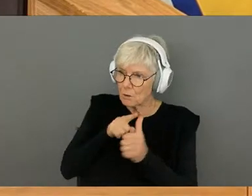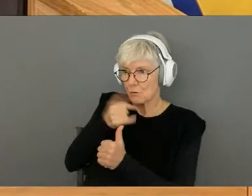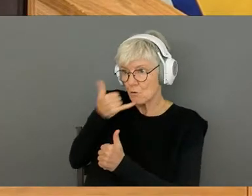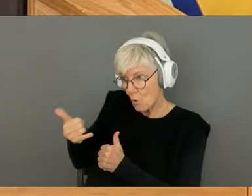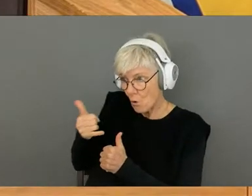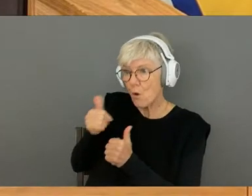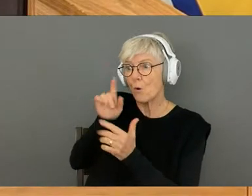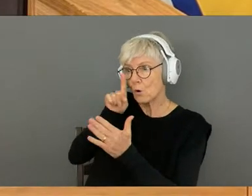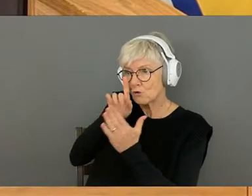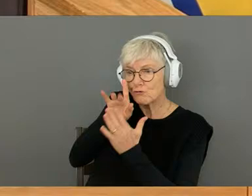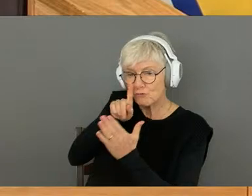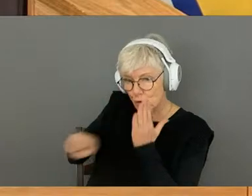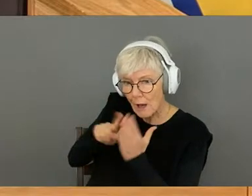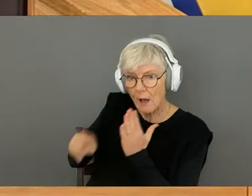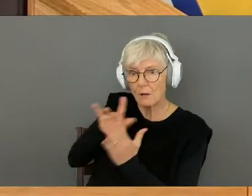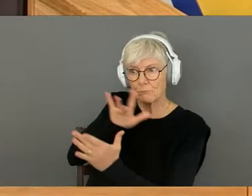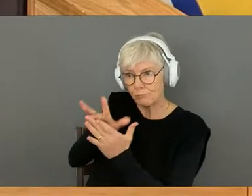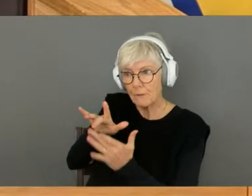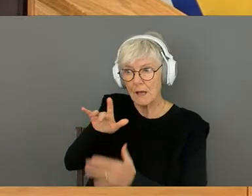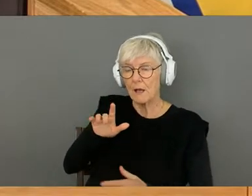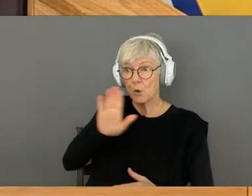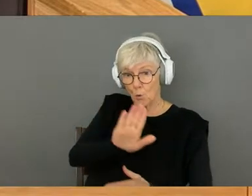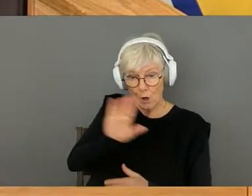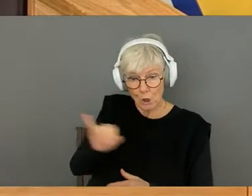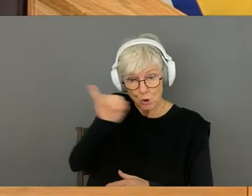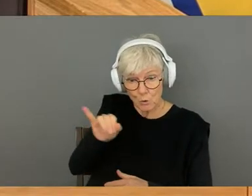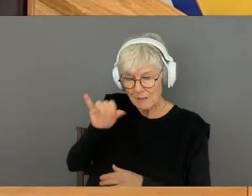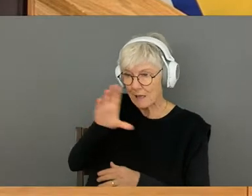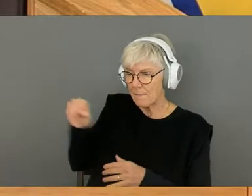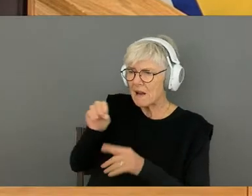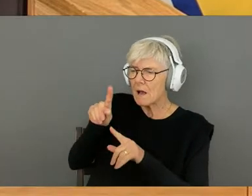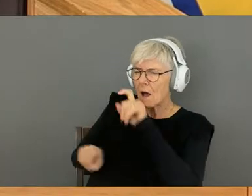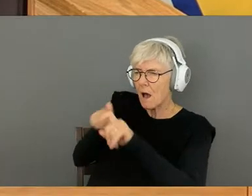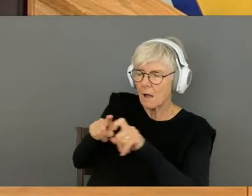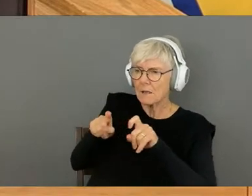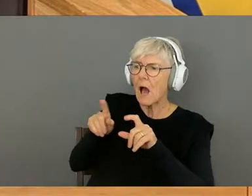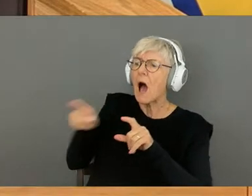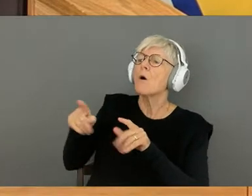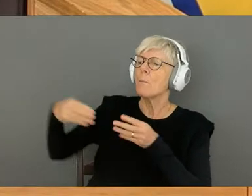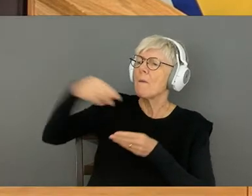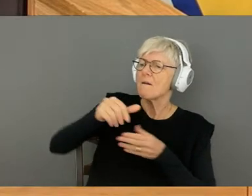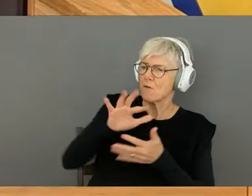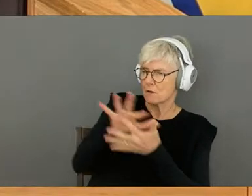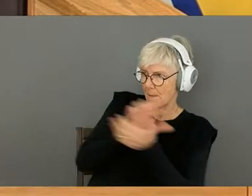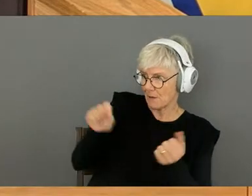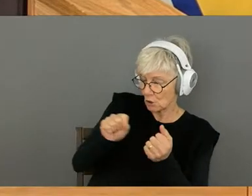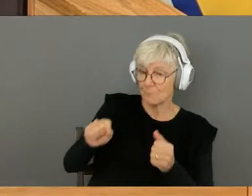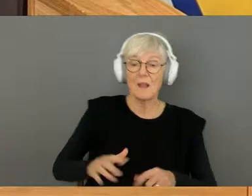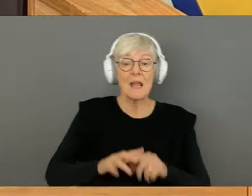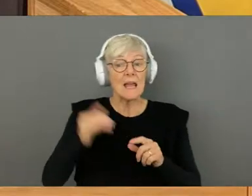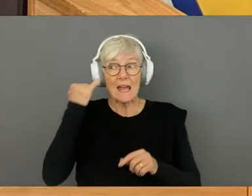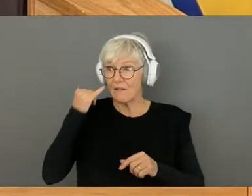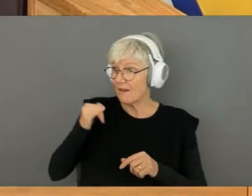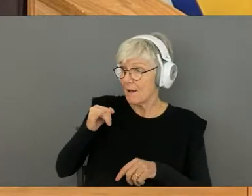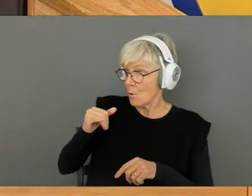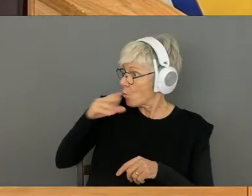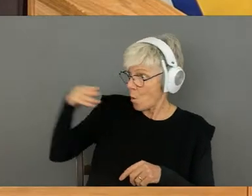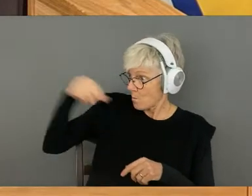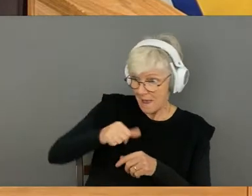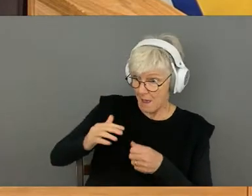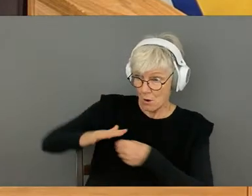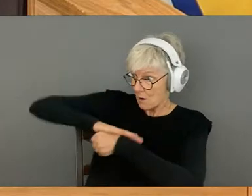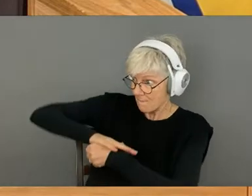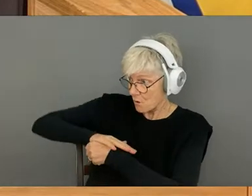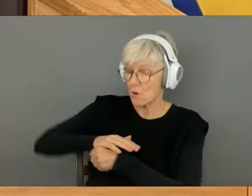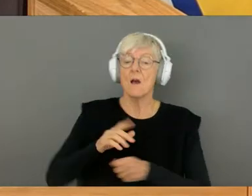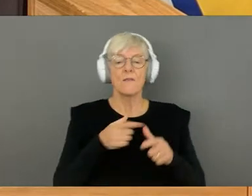regards to damage to their property. Now, in regards to reporting uninsured damage to their property, we